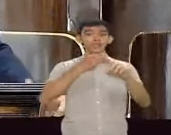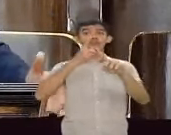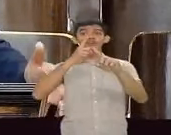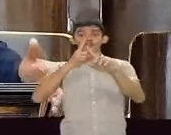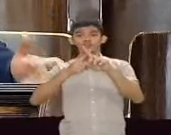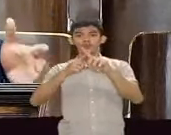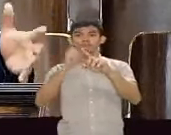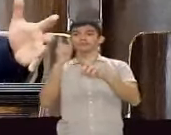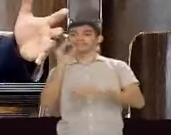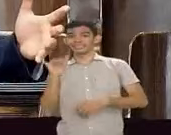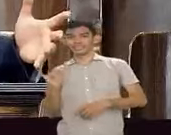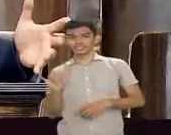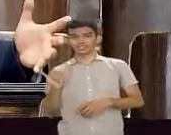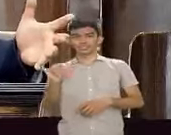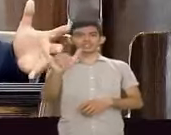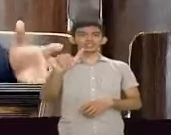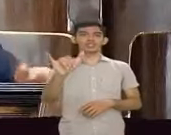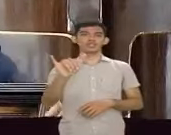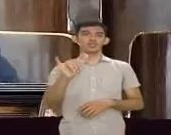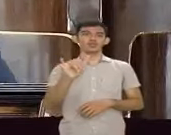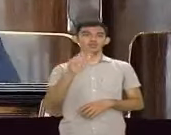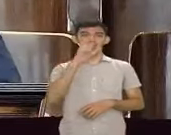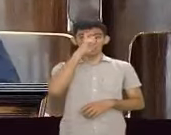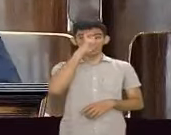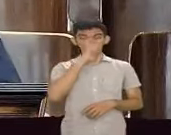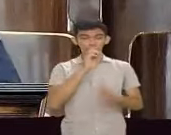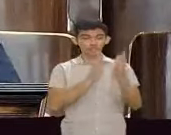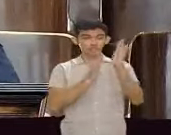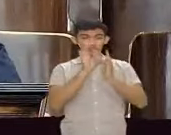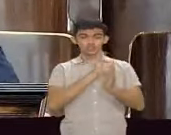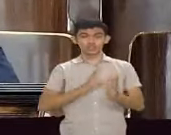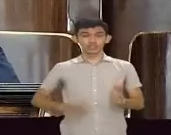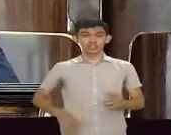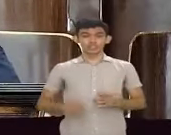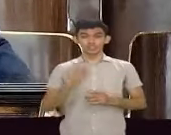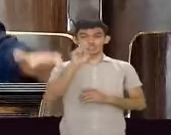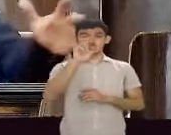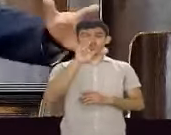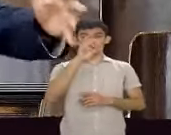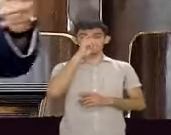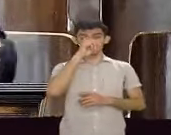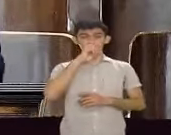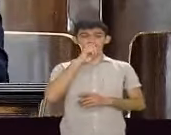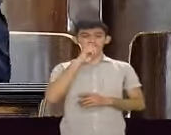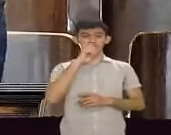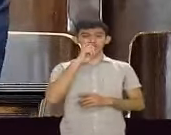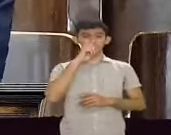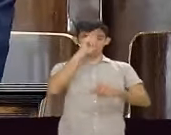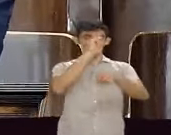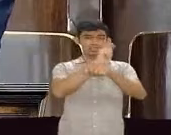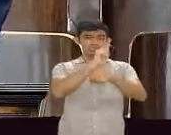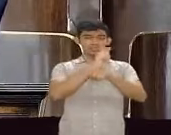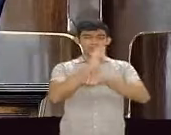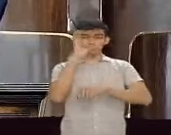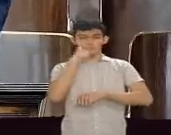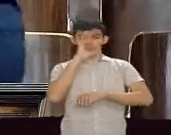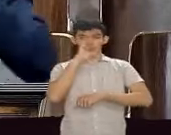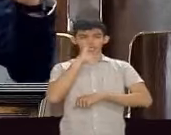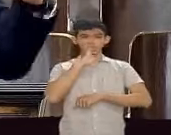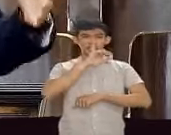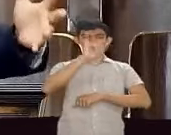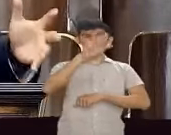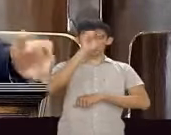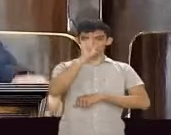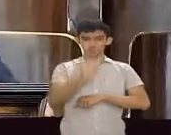his eternal family when he was 12 years old. If you remember when he was in the temple, nagipangita siya ni Joseph of Nimeri na